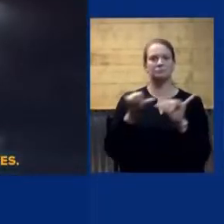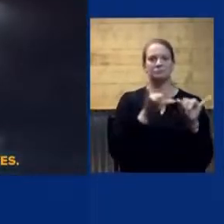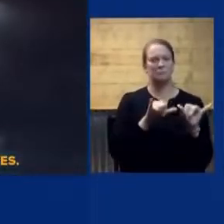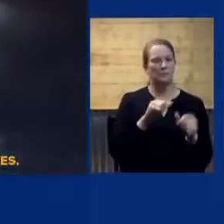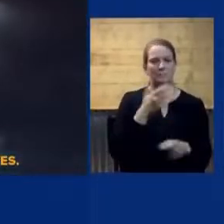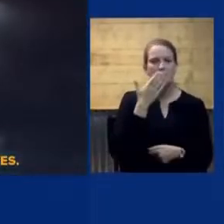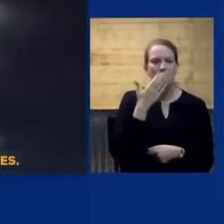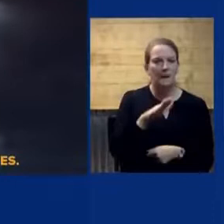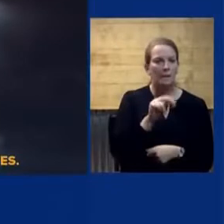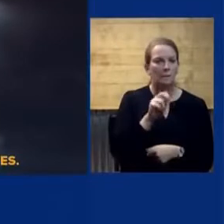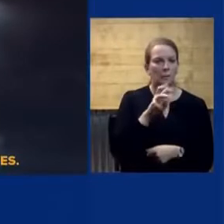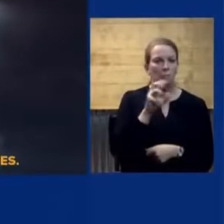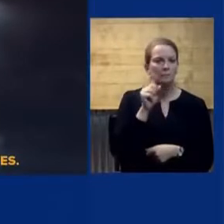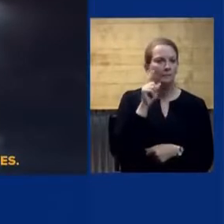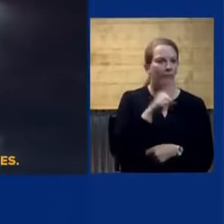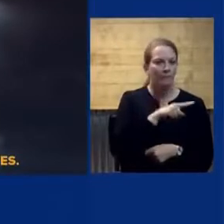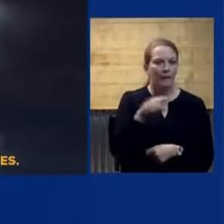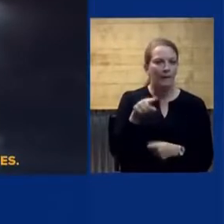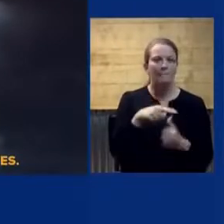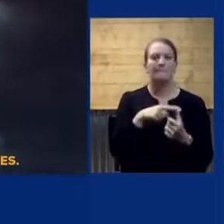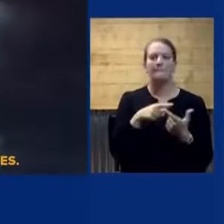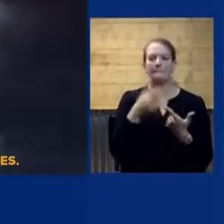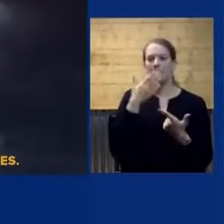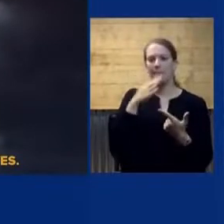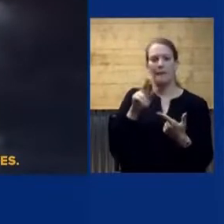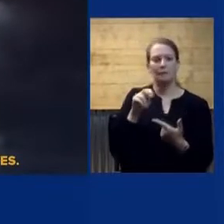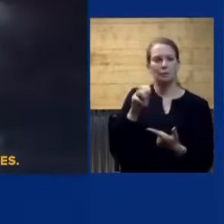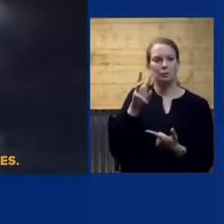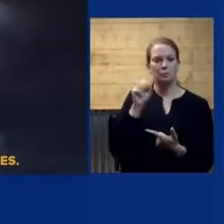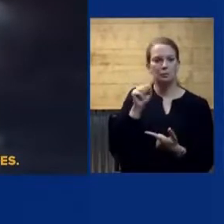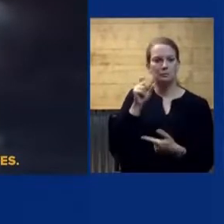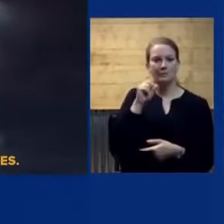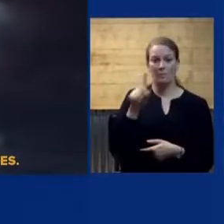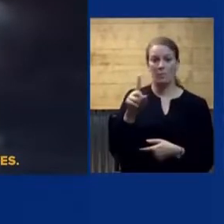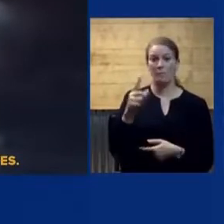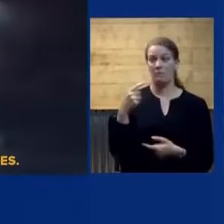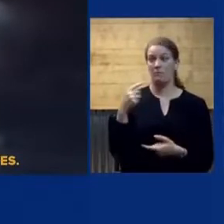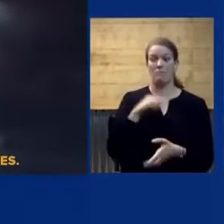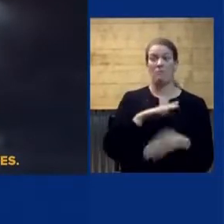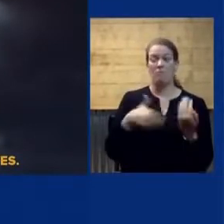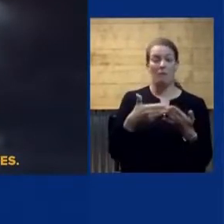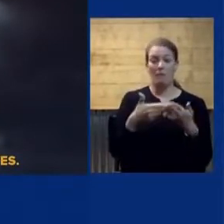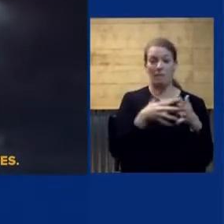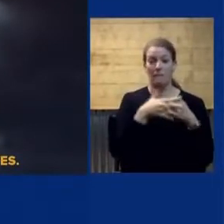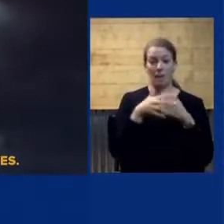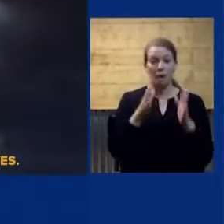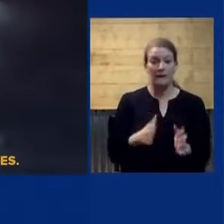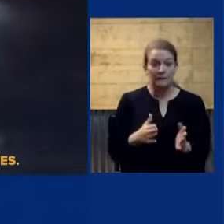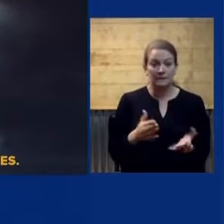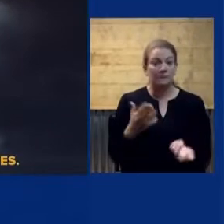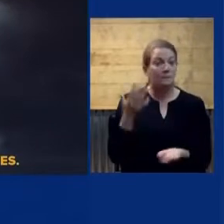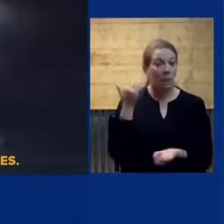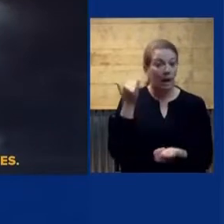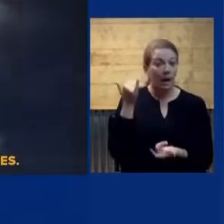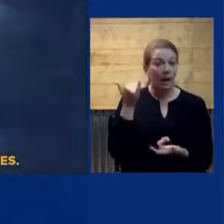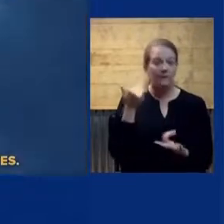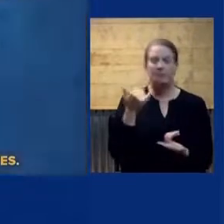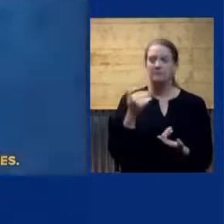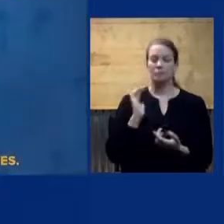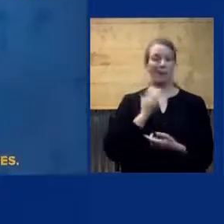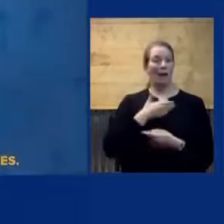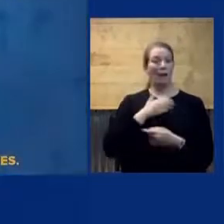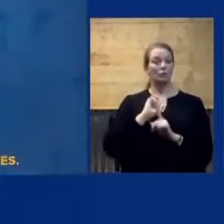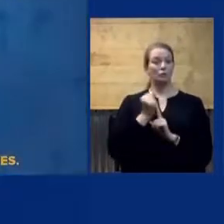bad news for us as Americans. It's also bad news because it threatens our